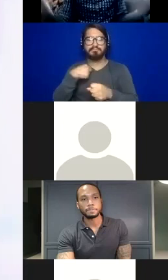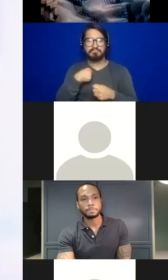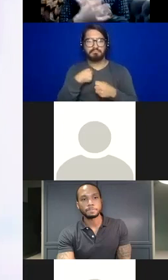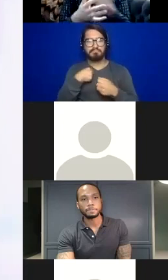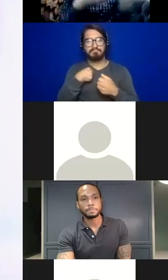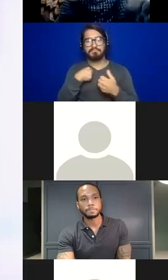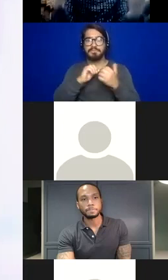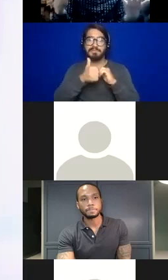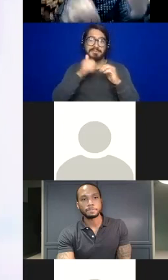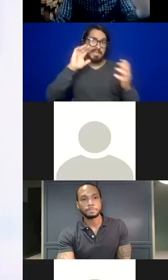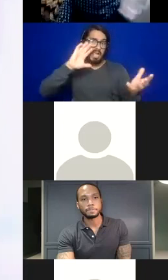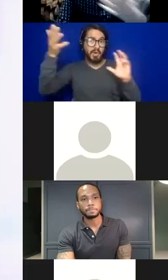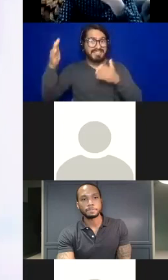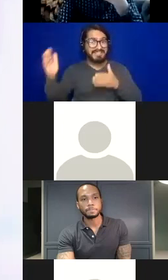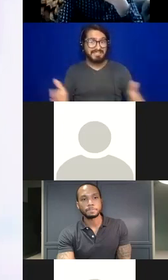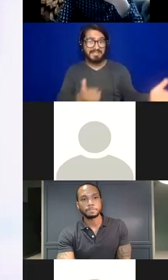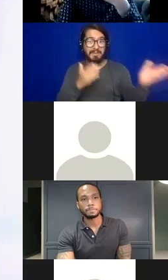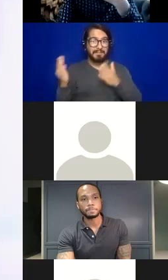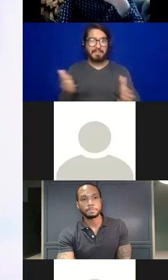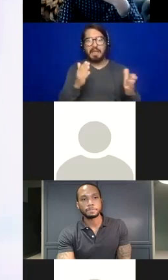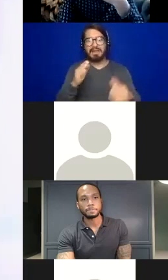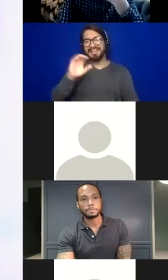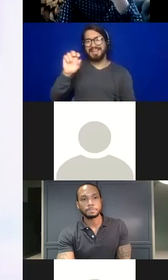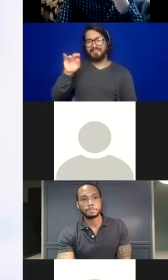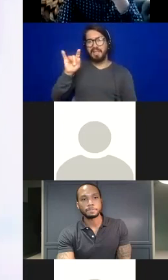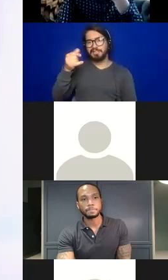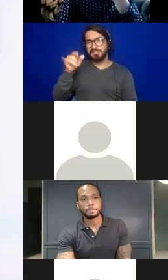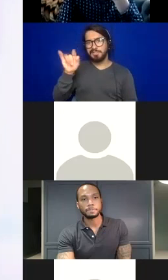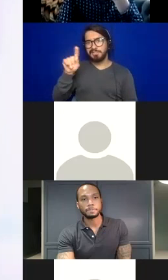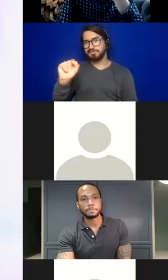of crisis planning evangelist in this way.